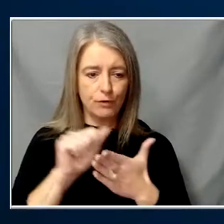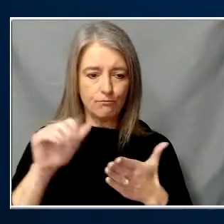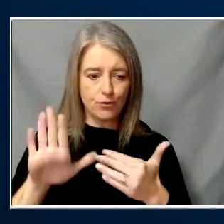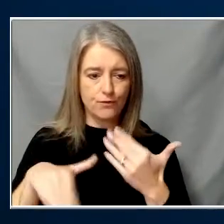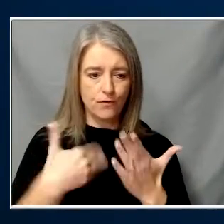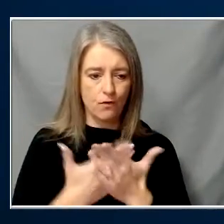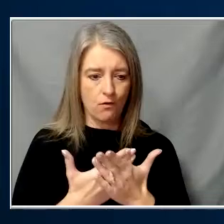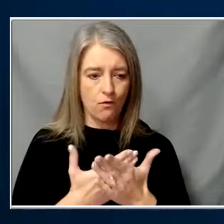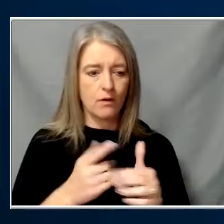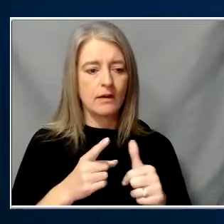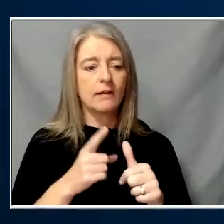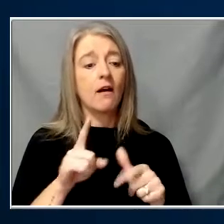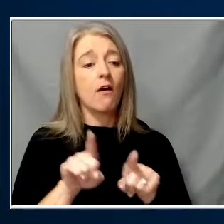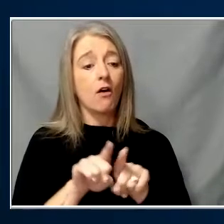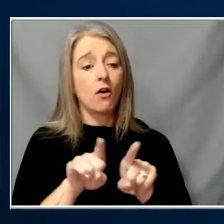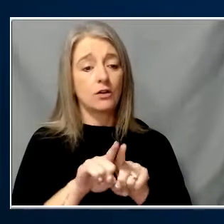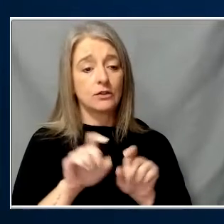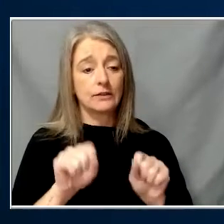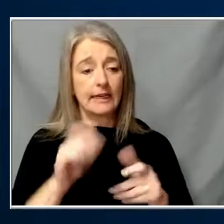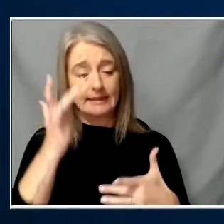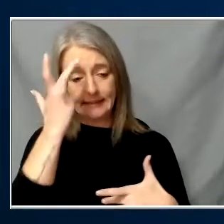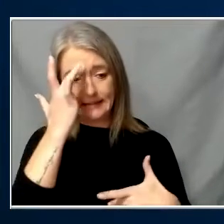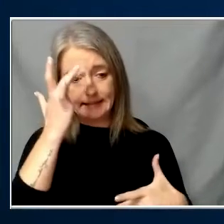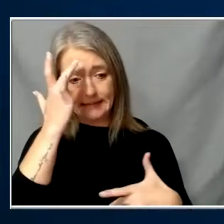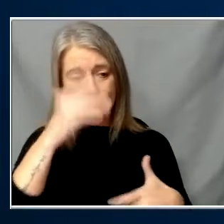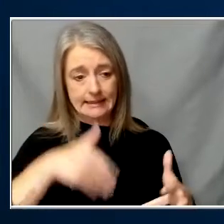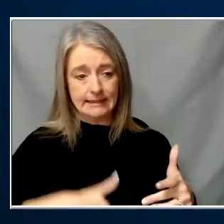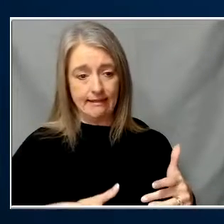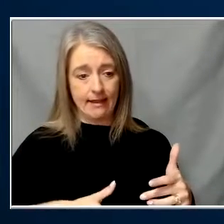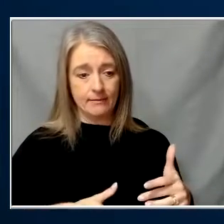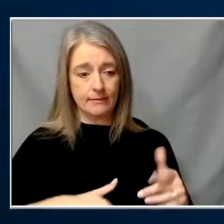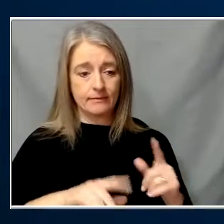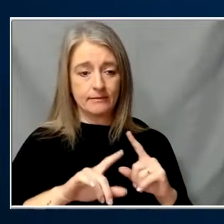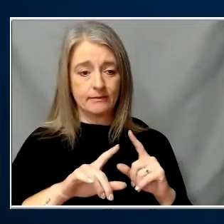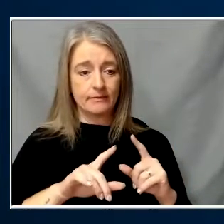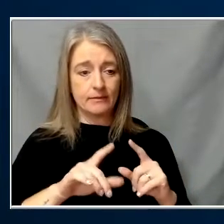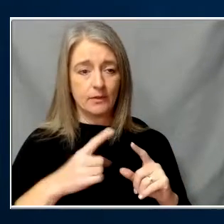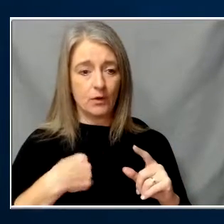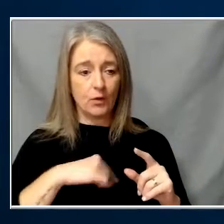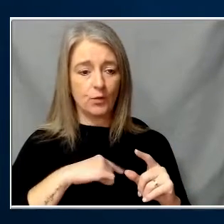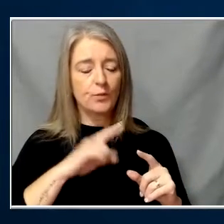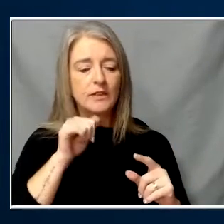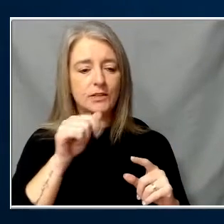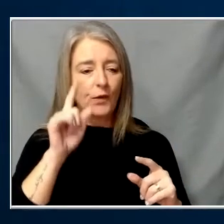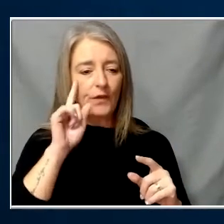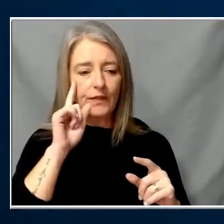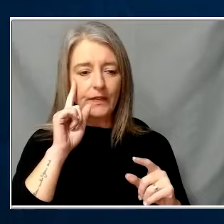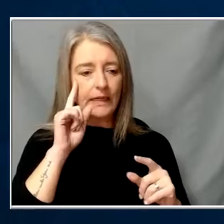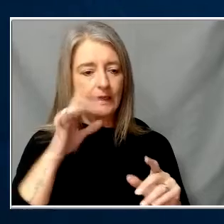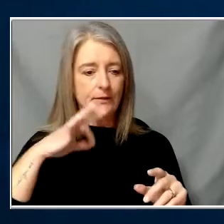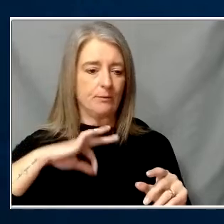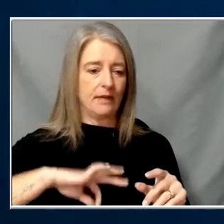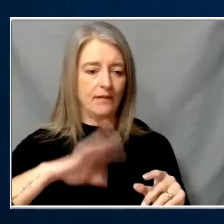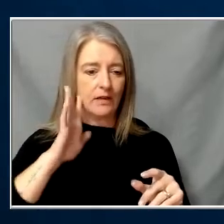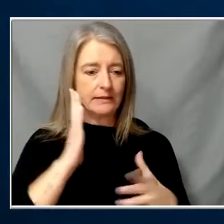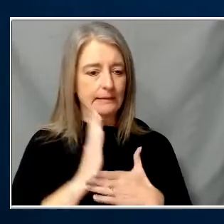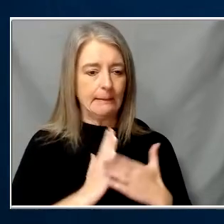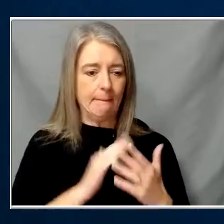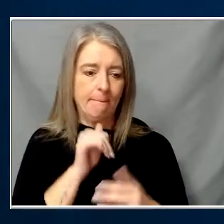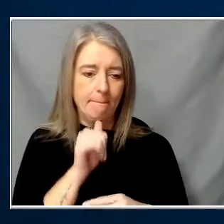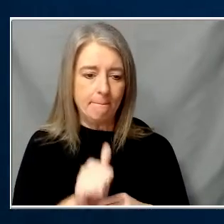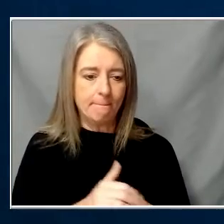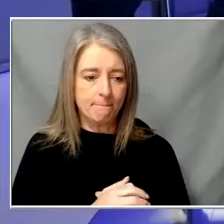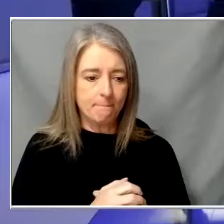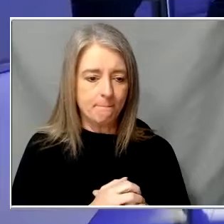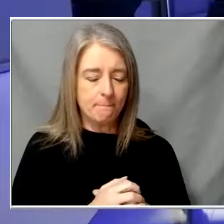have a tremendous amount of disease in the abdomen. Otherwise, we don't think it's as beneficial. Yeah. Well, and